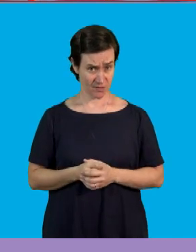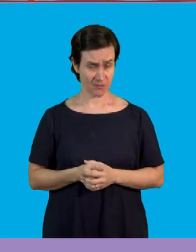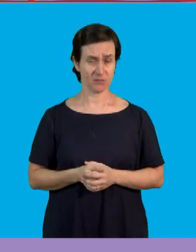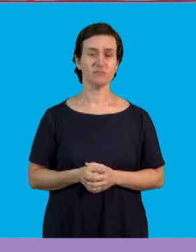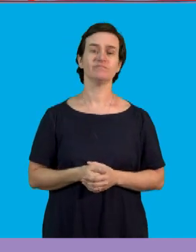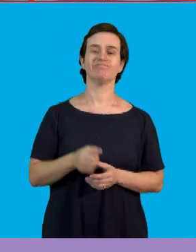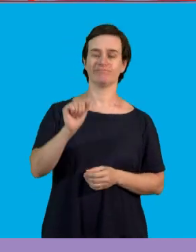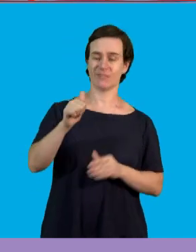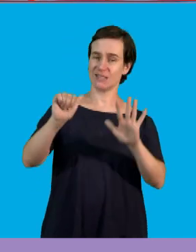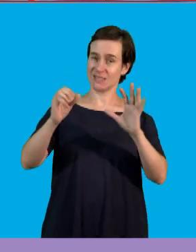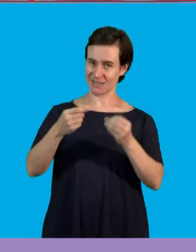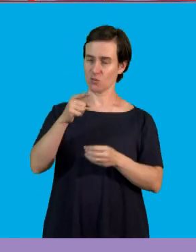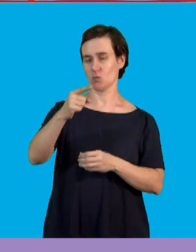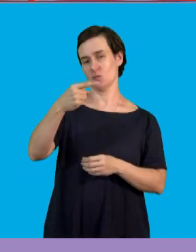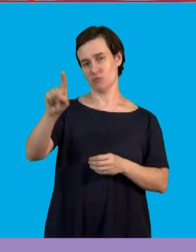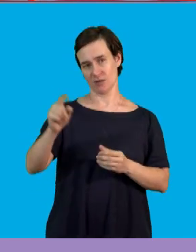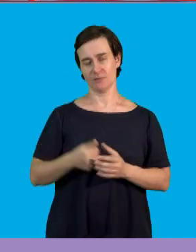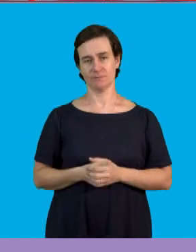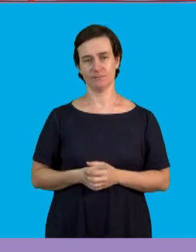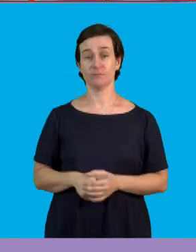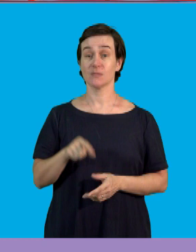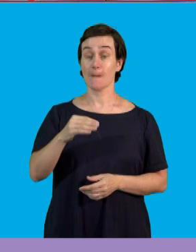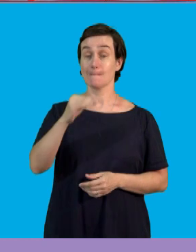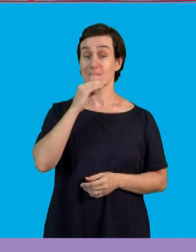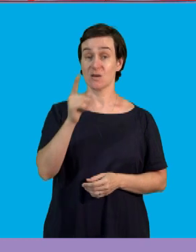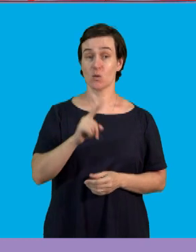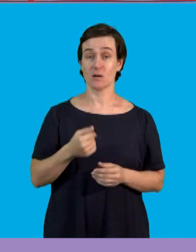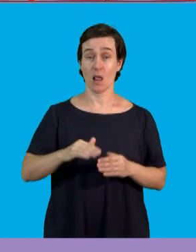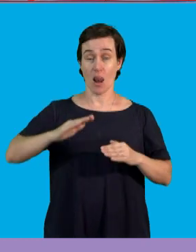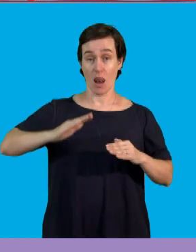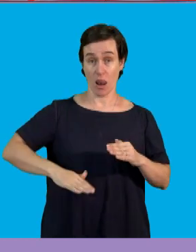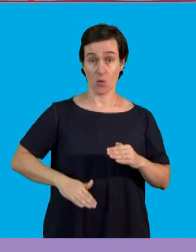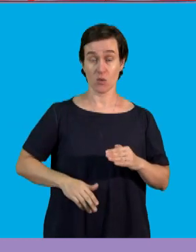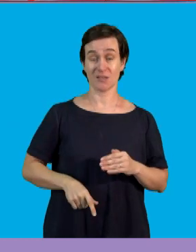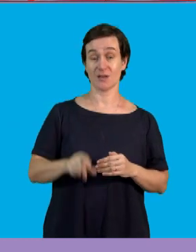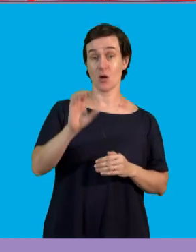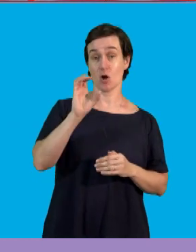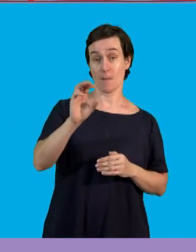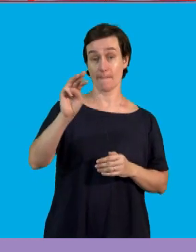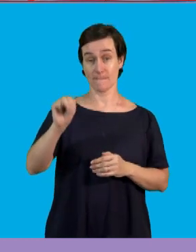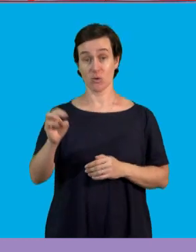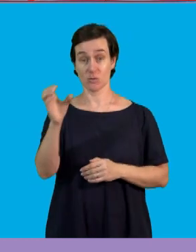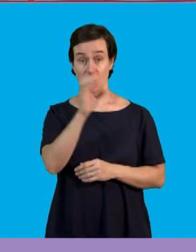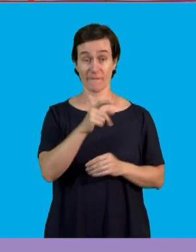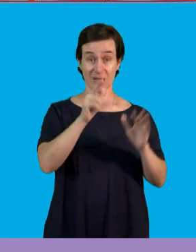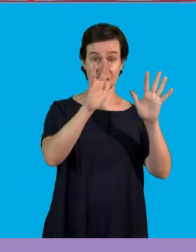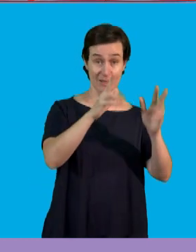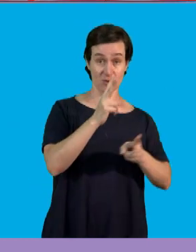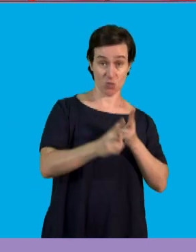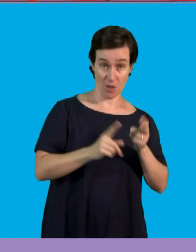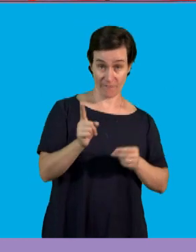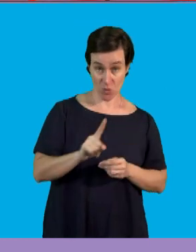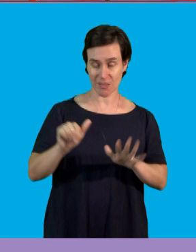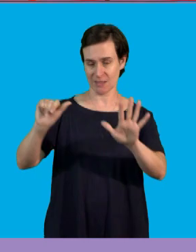Yes, if you are thinking of 60, you are absolutely correct. This means that the lowest common multiple for 10 and 12